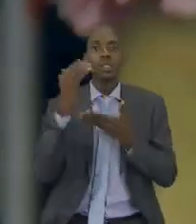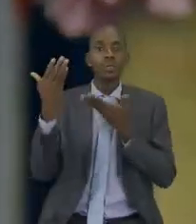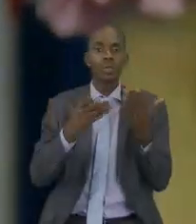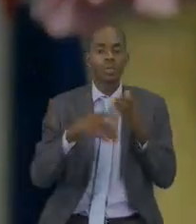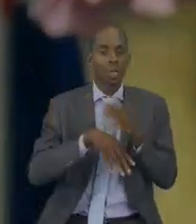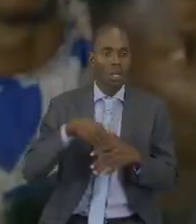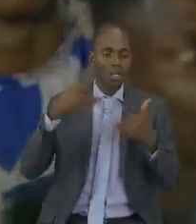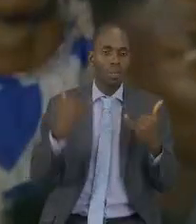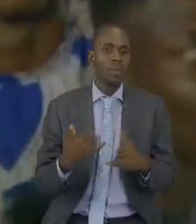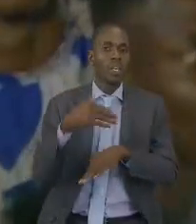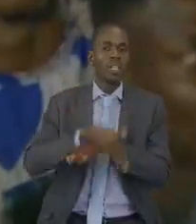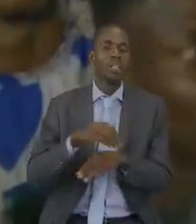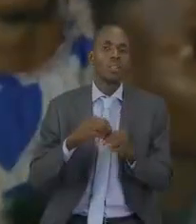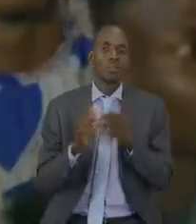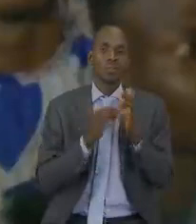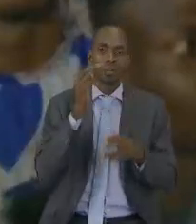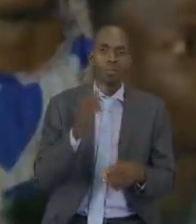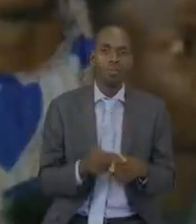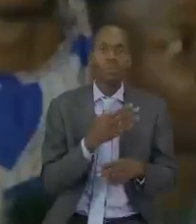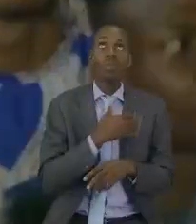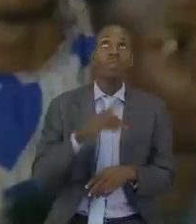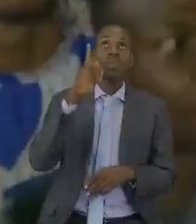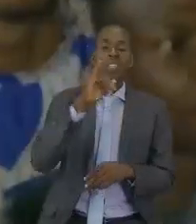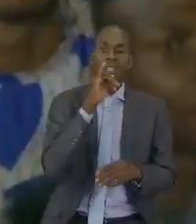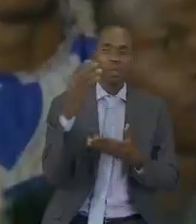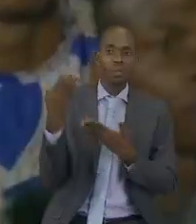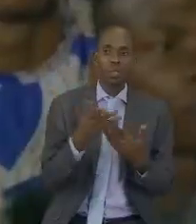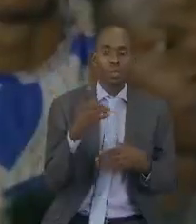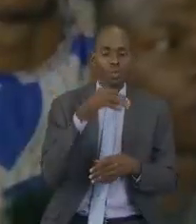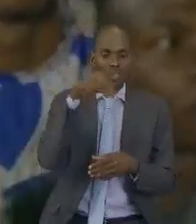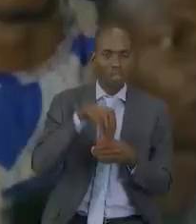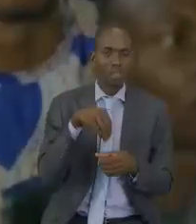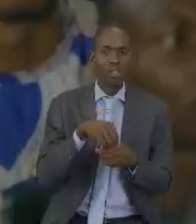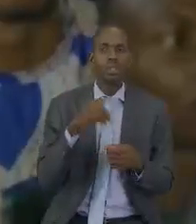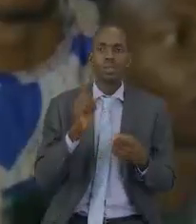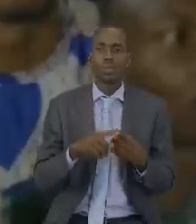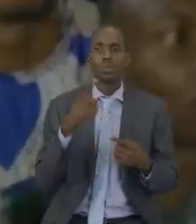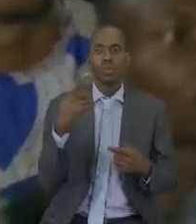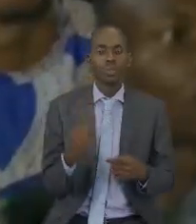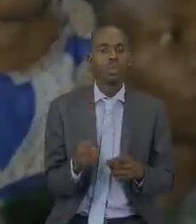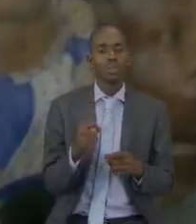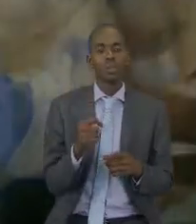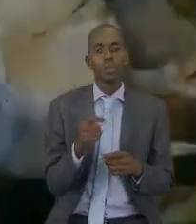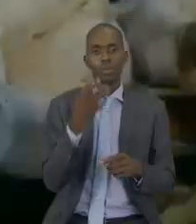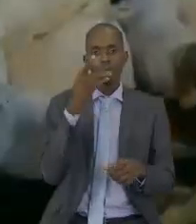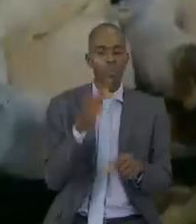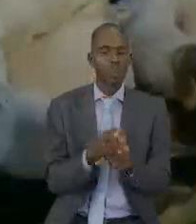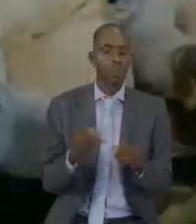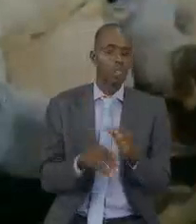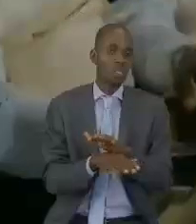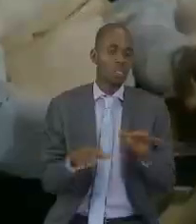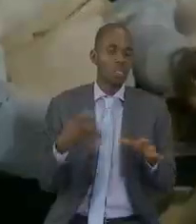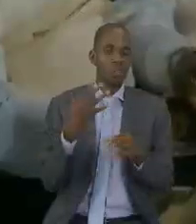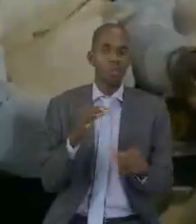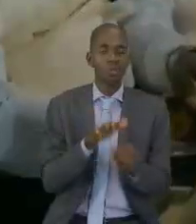out tonight. And he's bringing you in to the Canaan of sufficiency